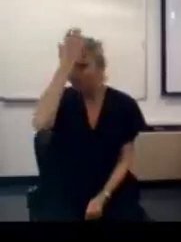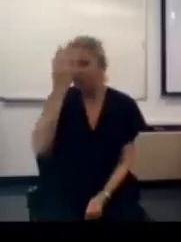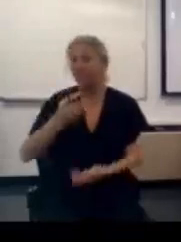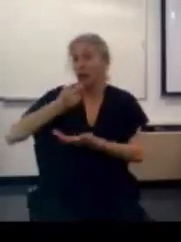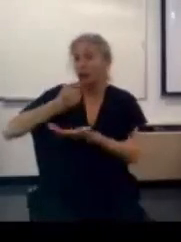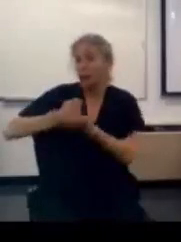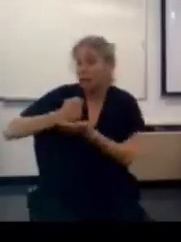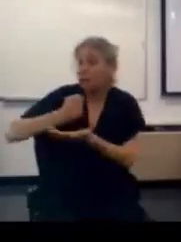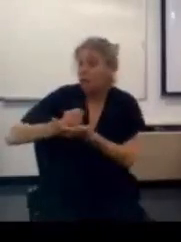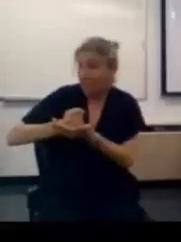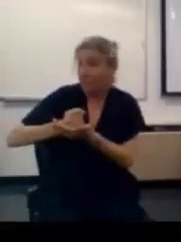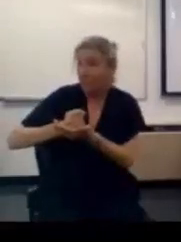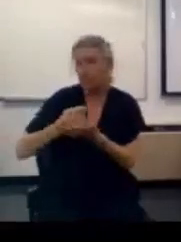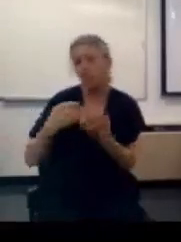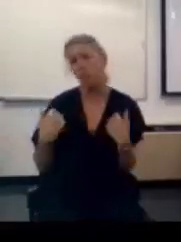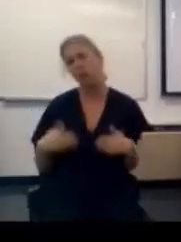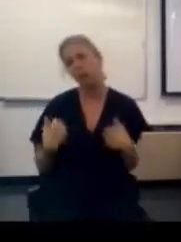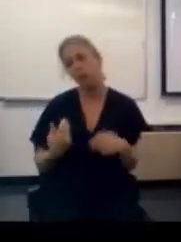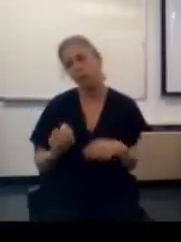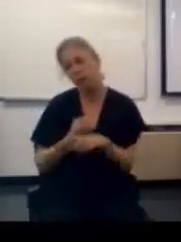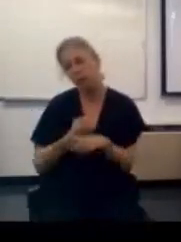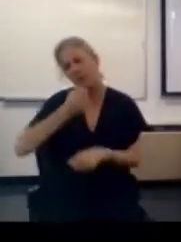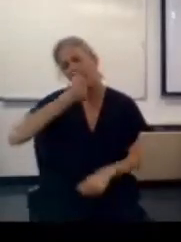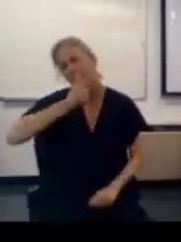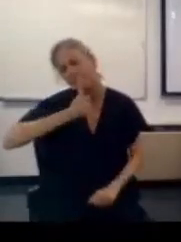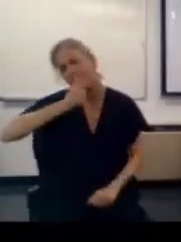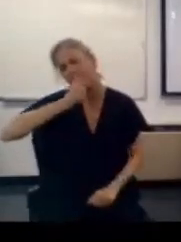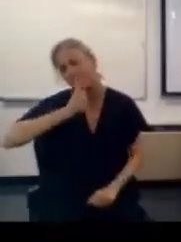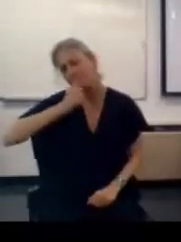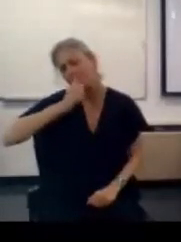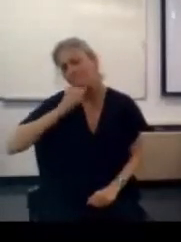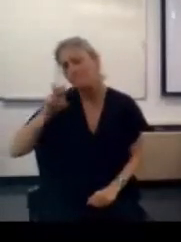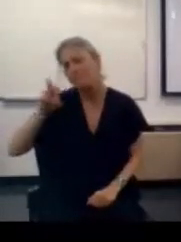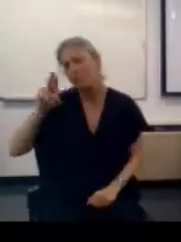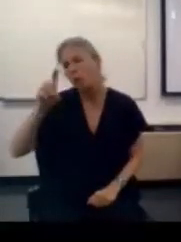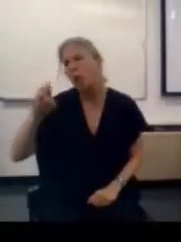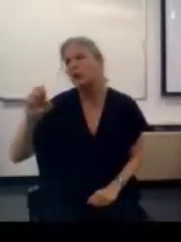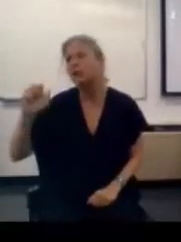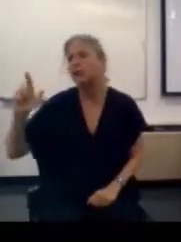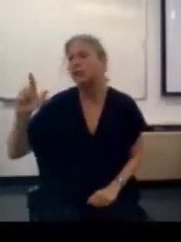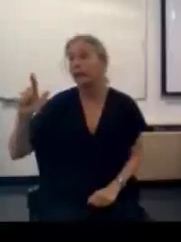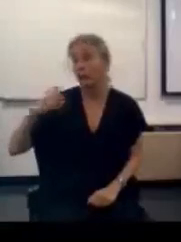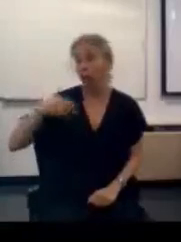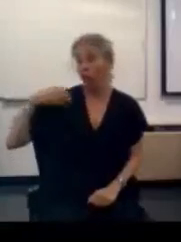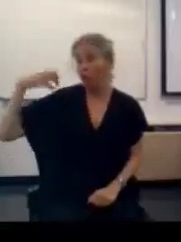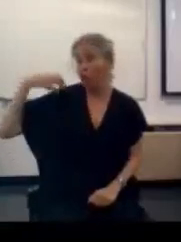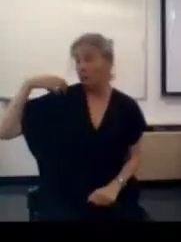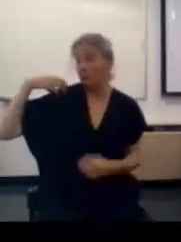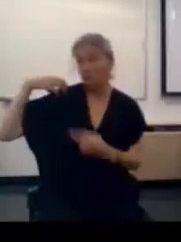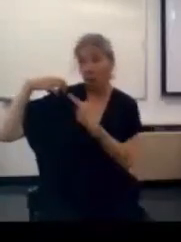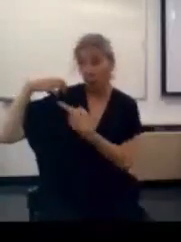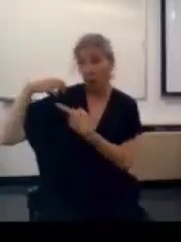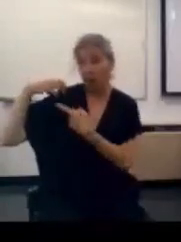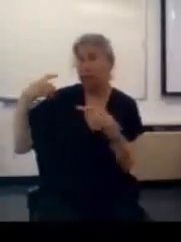A life lesson. So my treatments were an ordeal in every sense of the word. And my employer at the